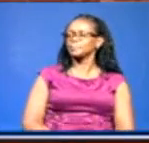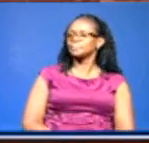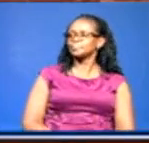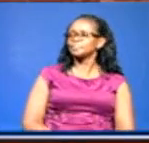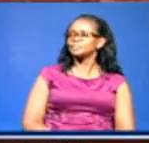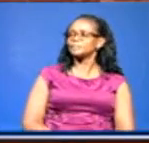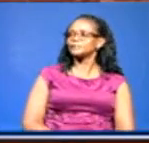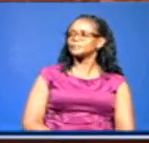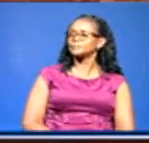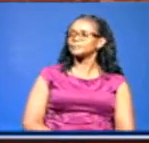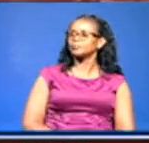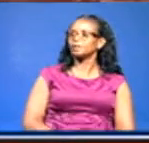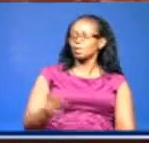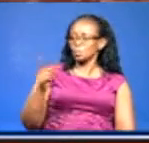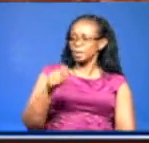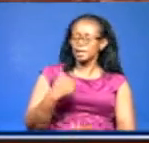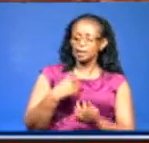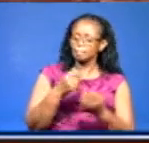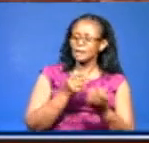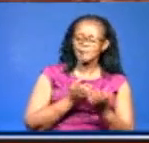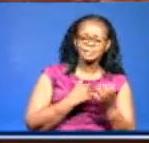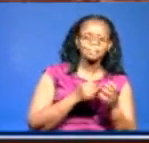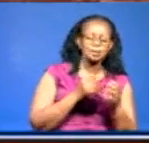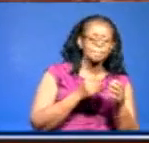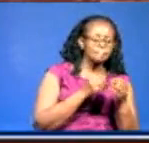on this matter, we don't even have to be majority and minority.